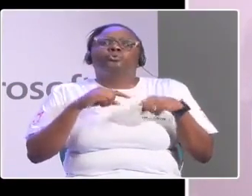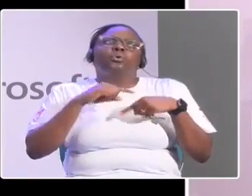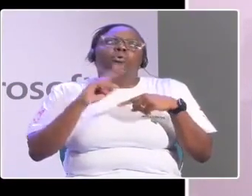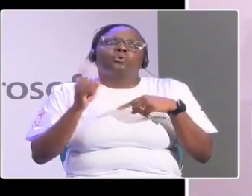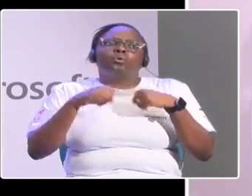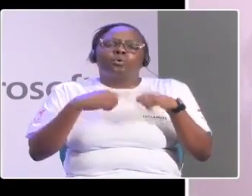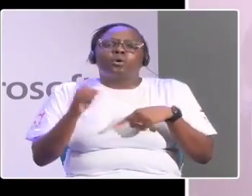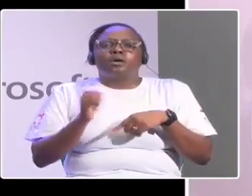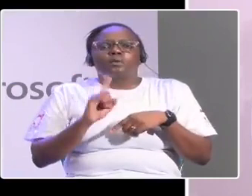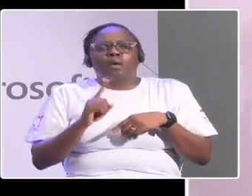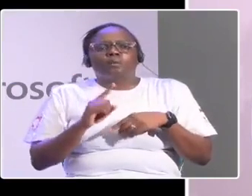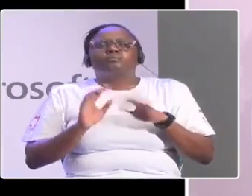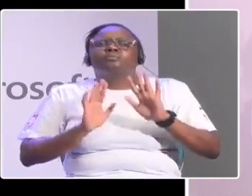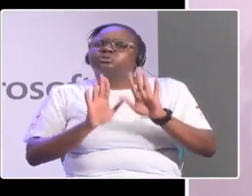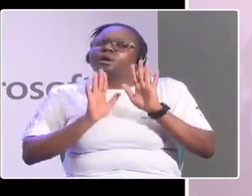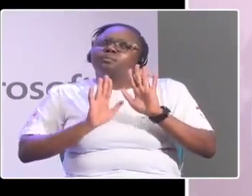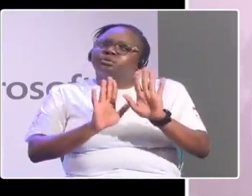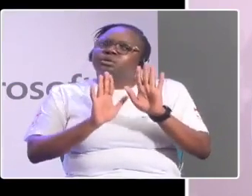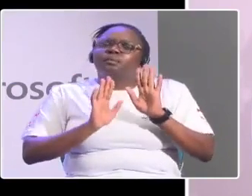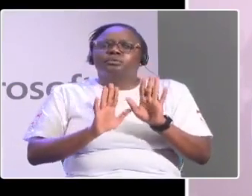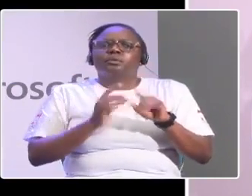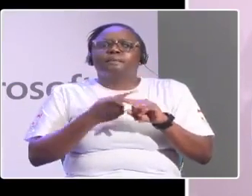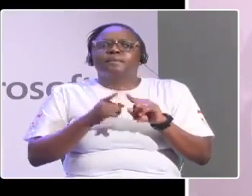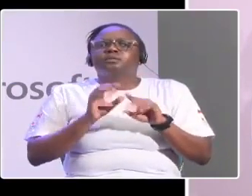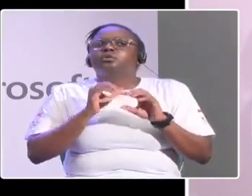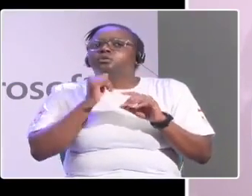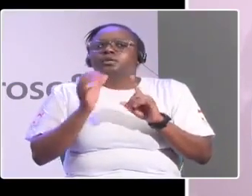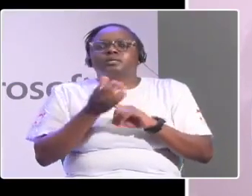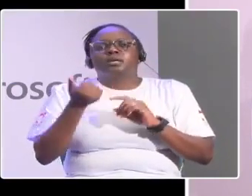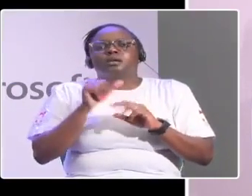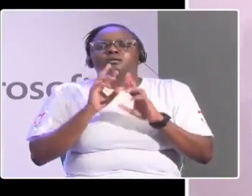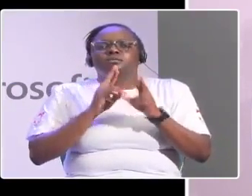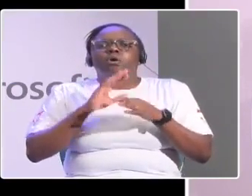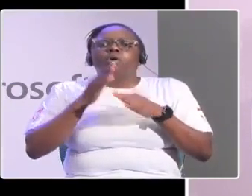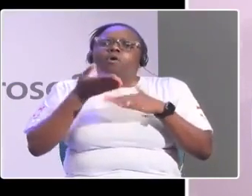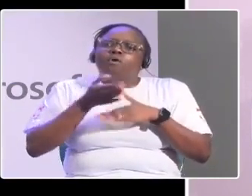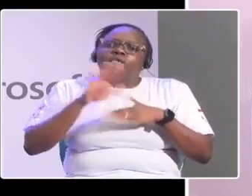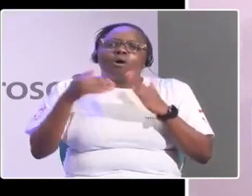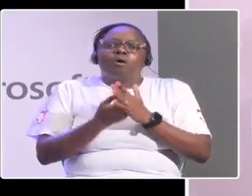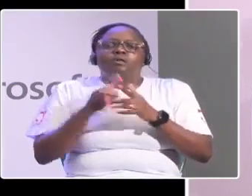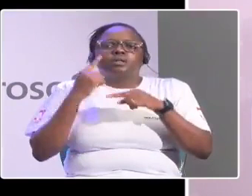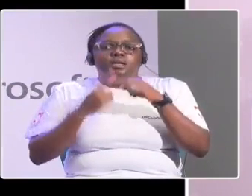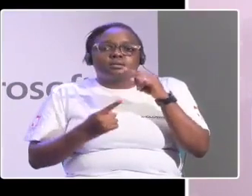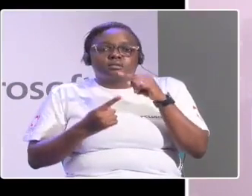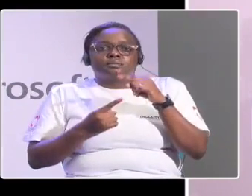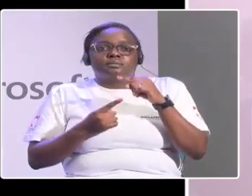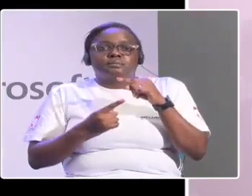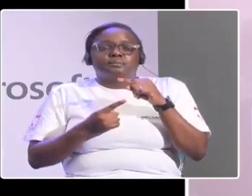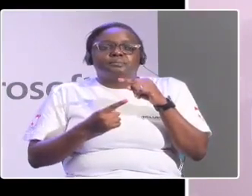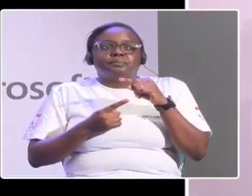just pushing and pushing and pushing. And I realized over all the years, and we've all sort of come together on this,